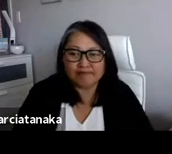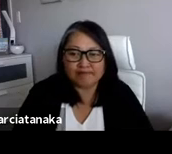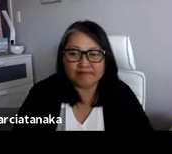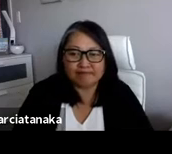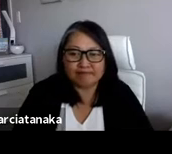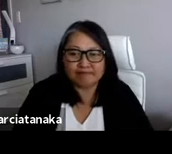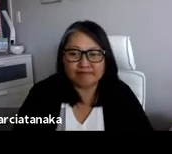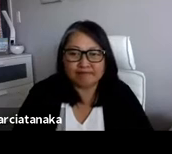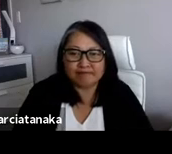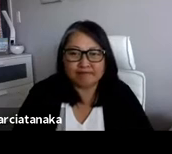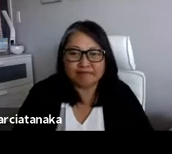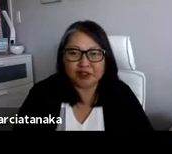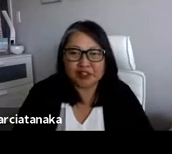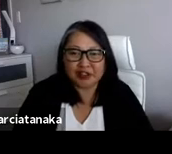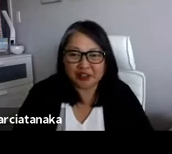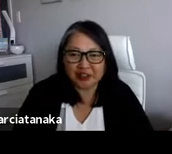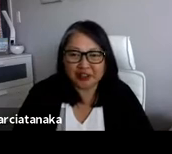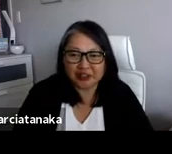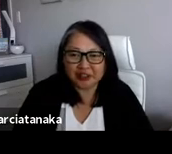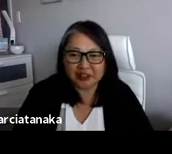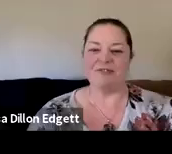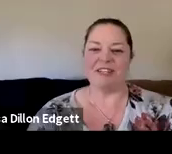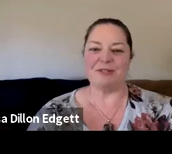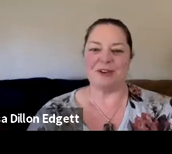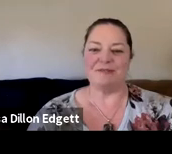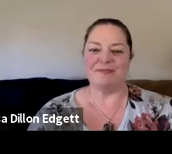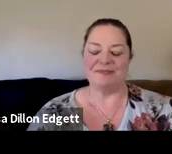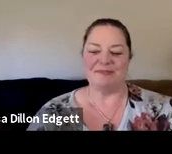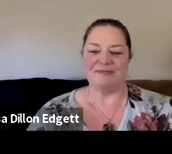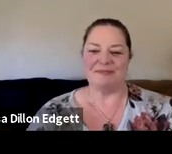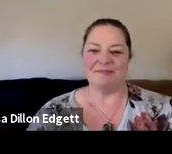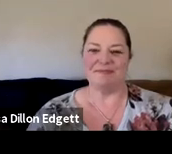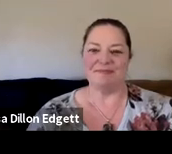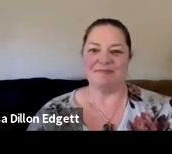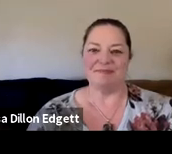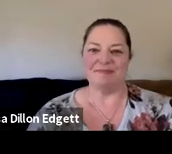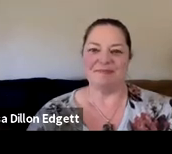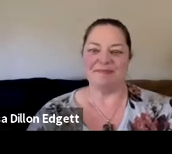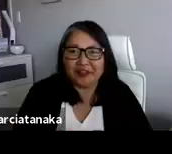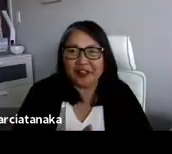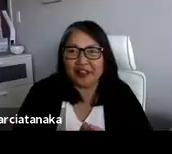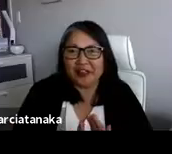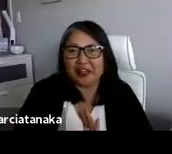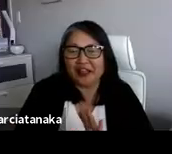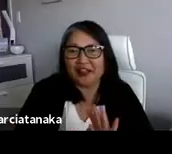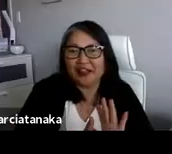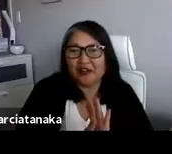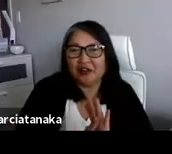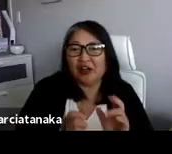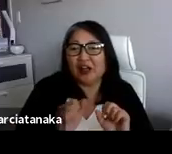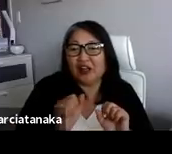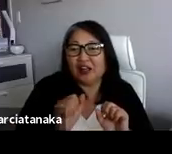There she is. You see her? Yep, Yep. her video's on. I don't see her.